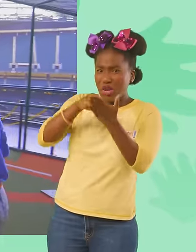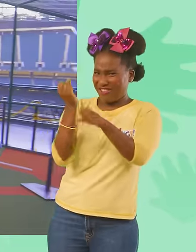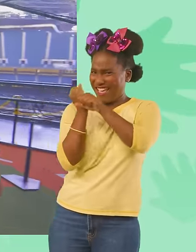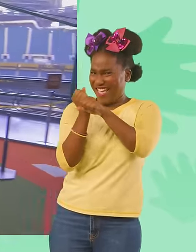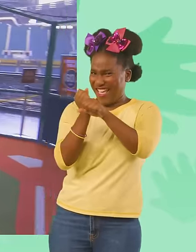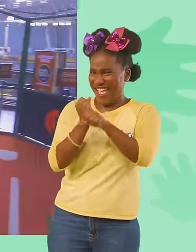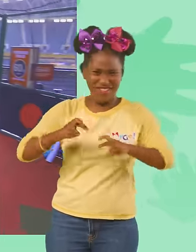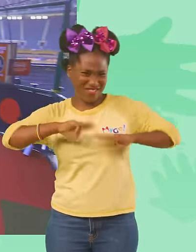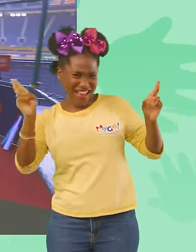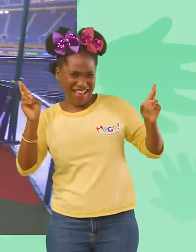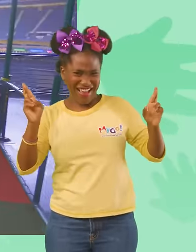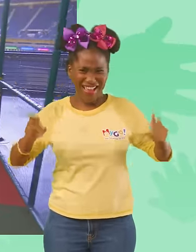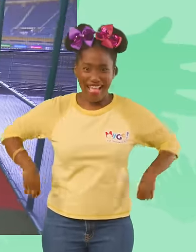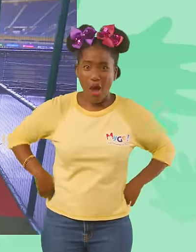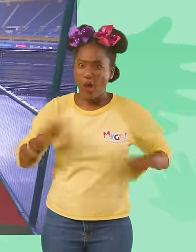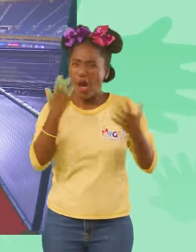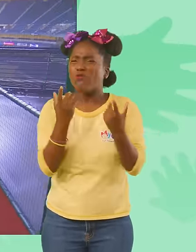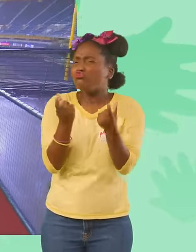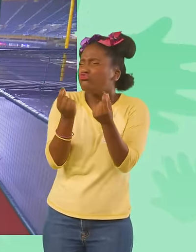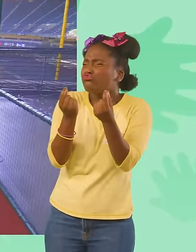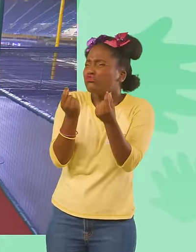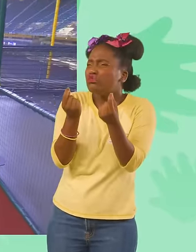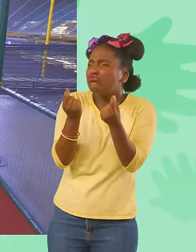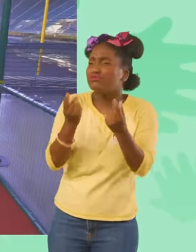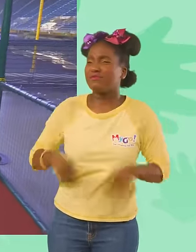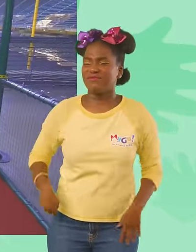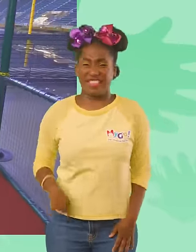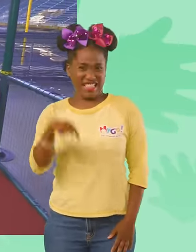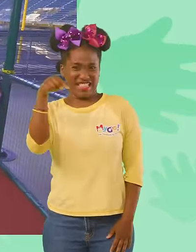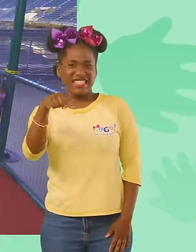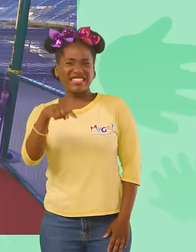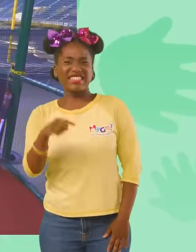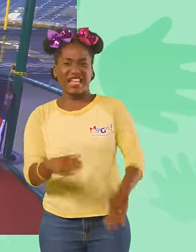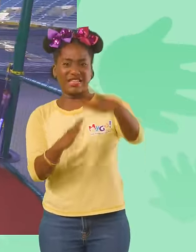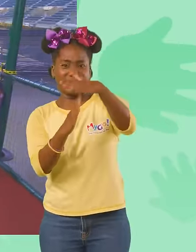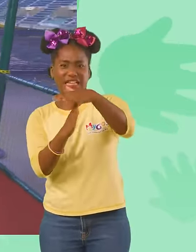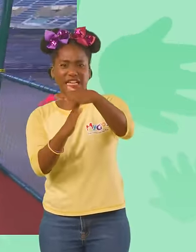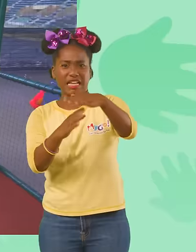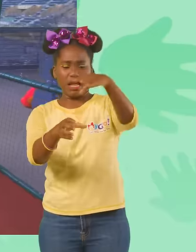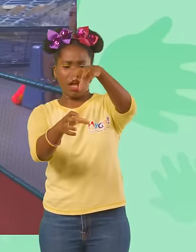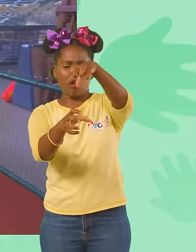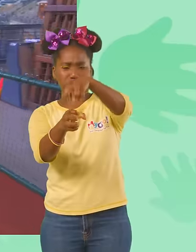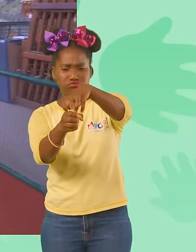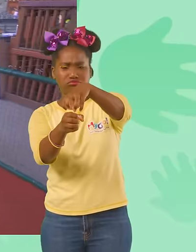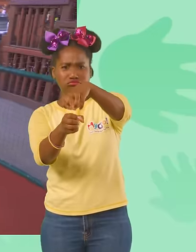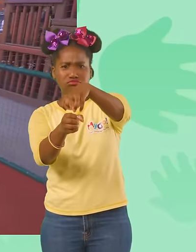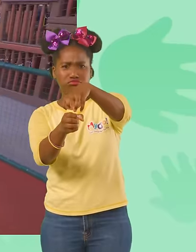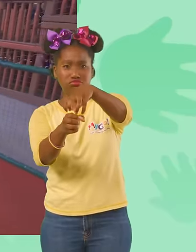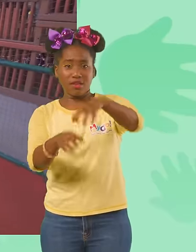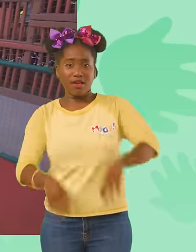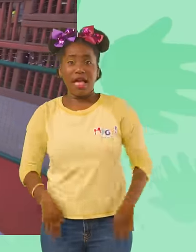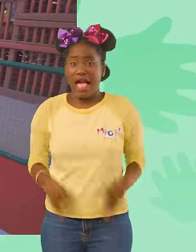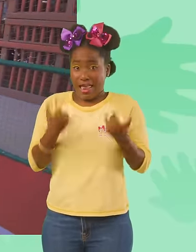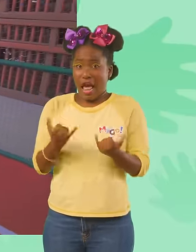Yep. Oh, what do I do here? This is a tee. Okay, a tee. Huh.